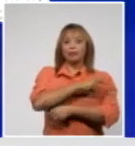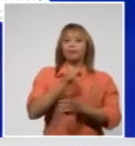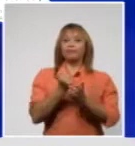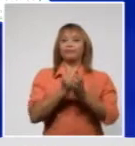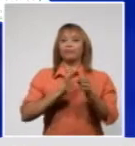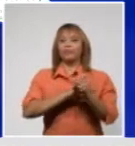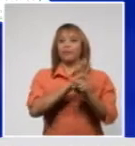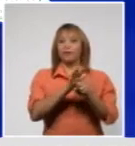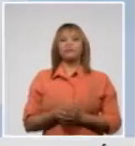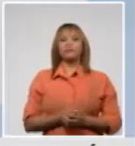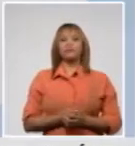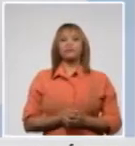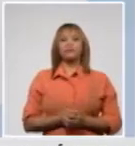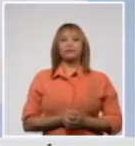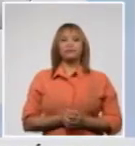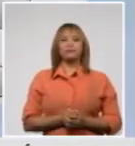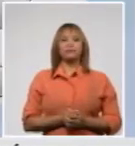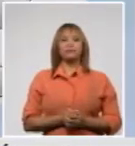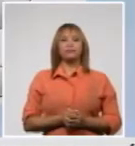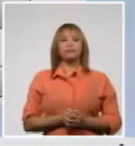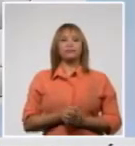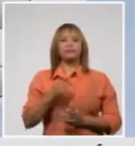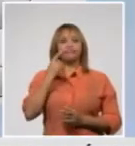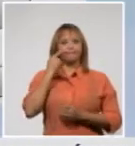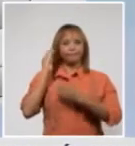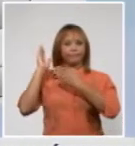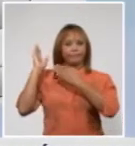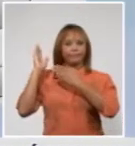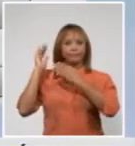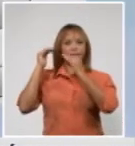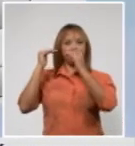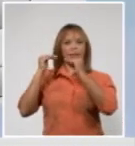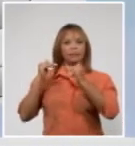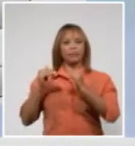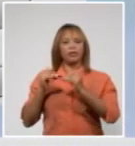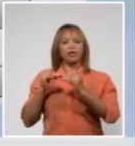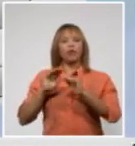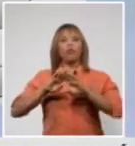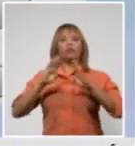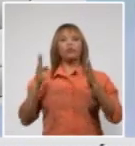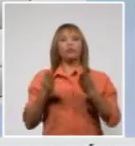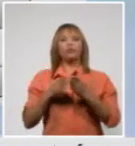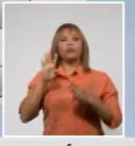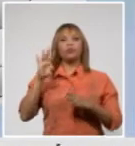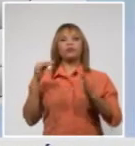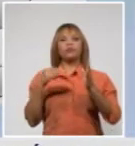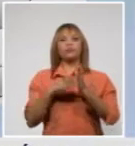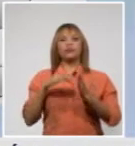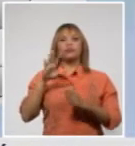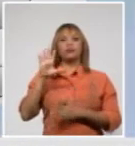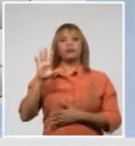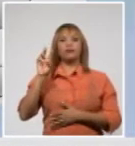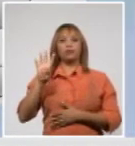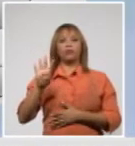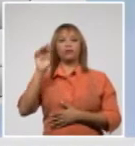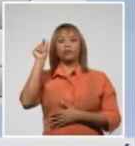country. As of yesterday, COVID-19 continues to be present in the